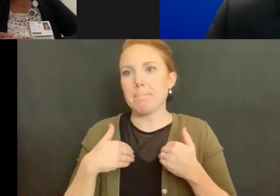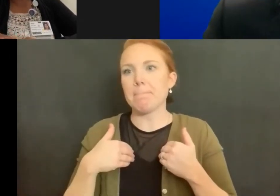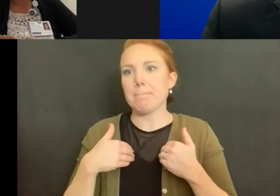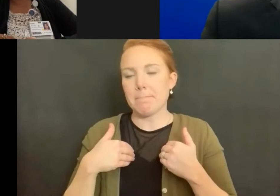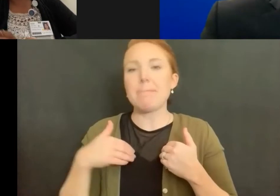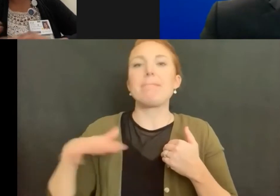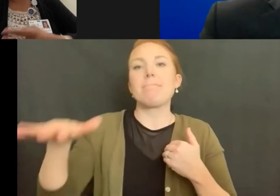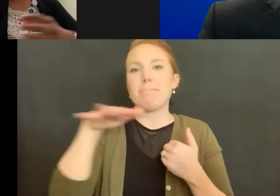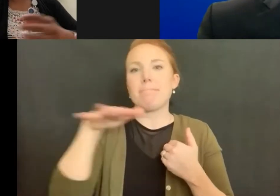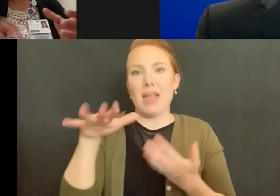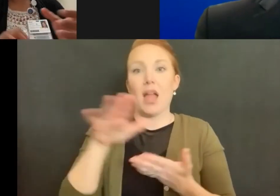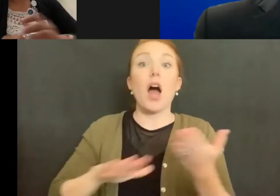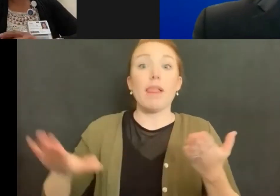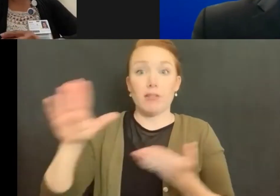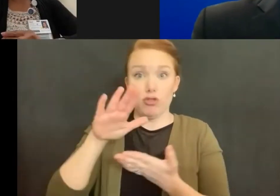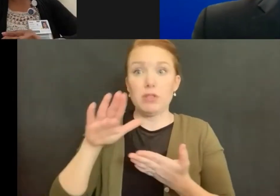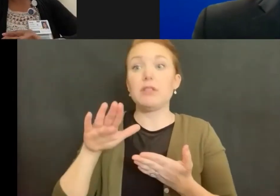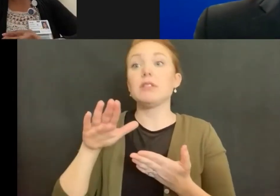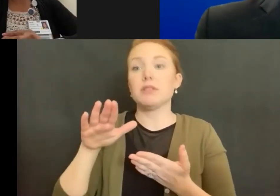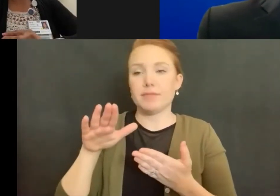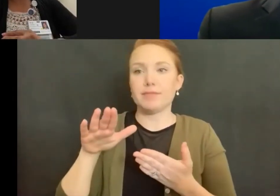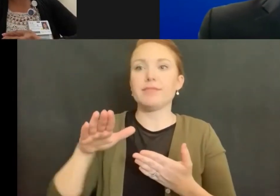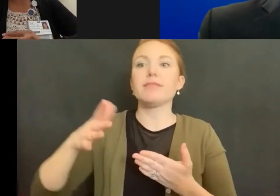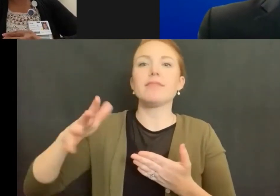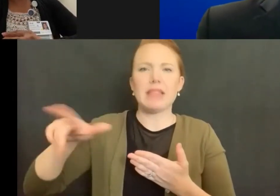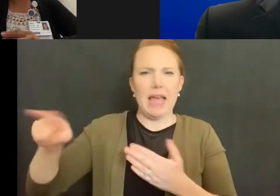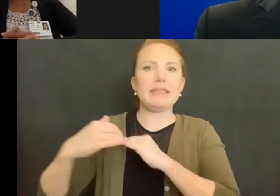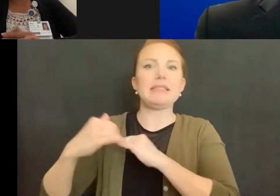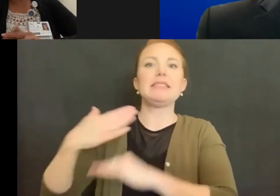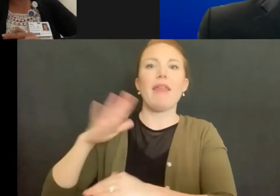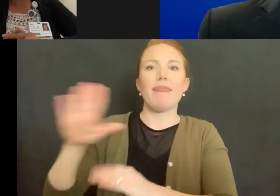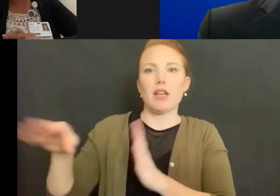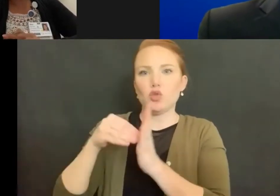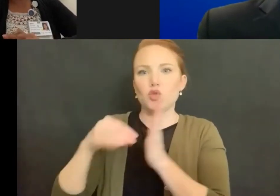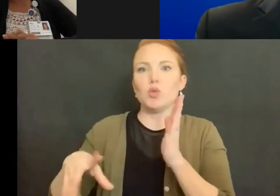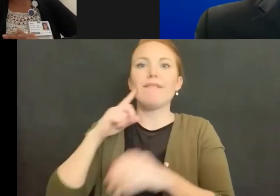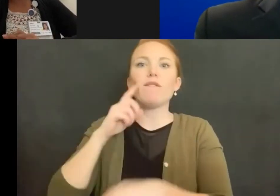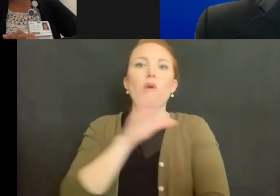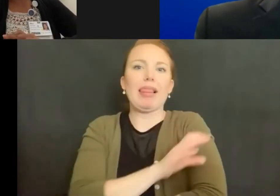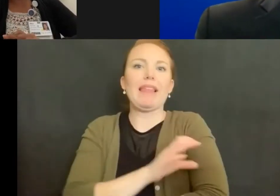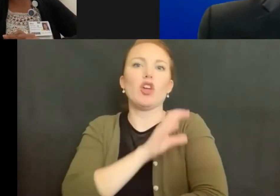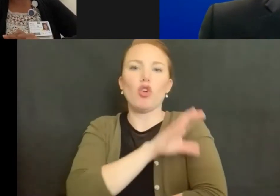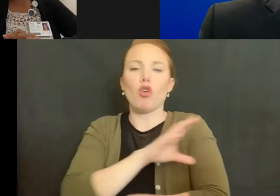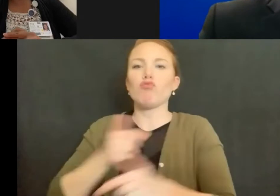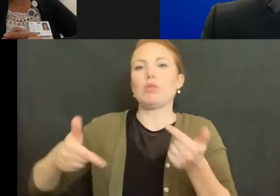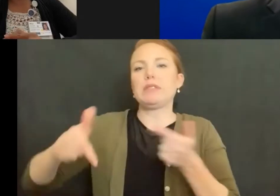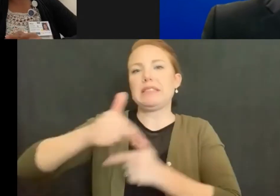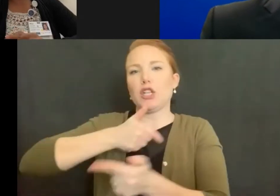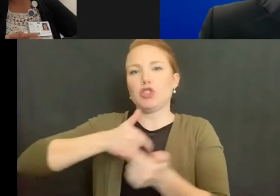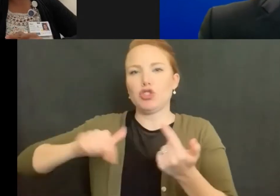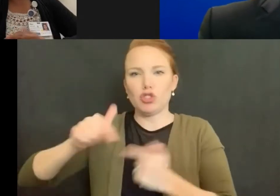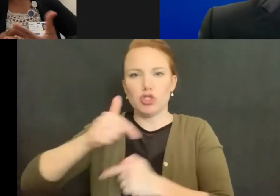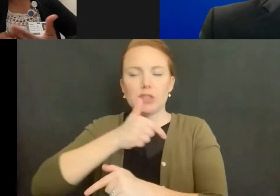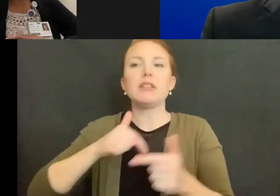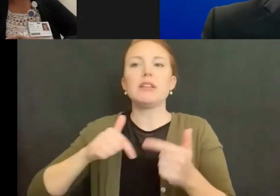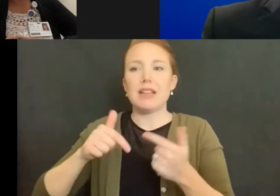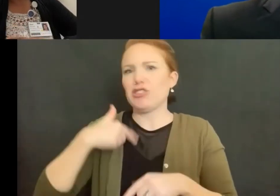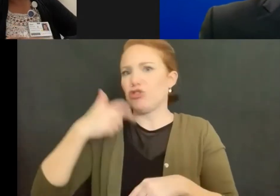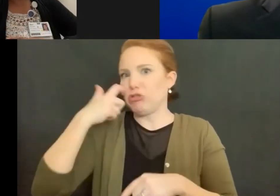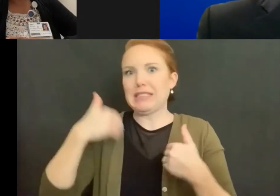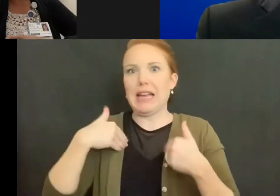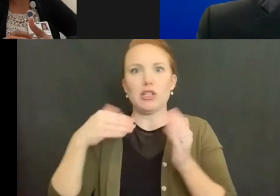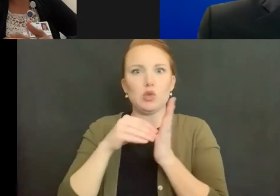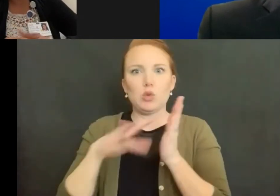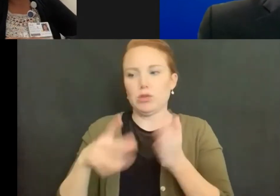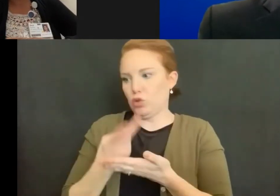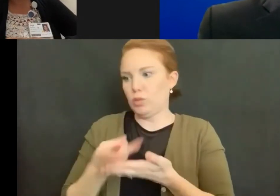colleges who are kind of Yes. send their student for the clinical rotation. And we do have student, like I just had a student 2 weeks